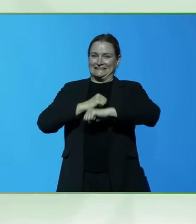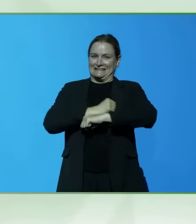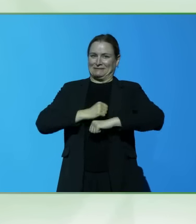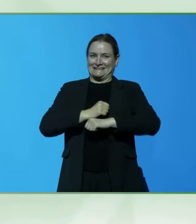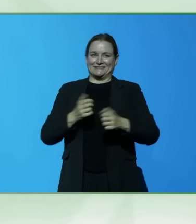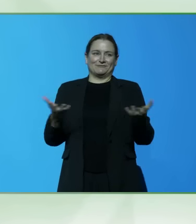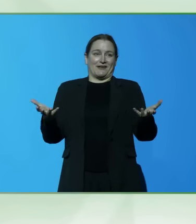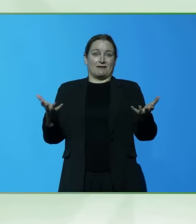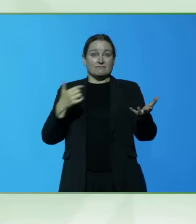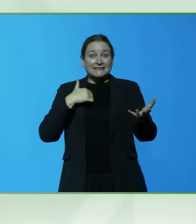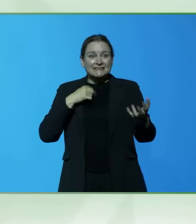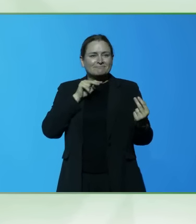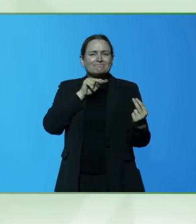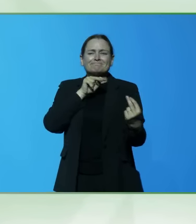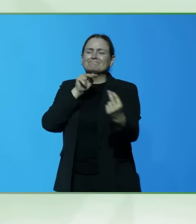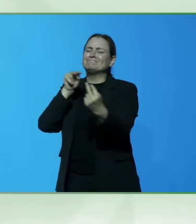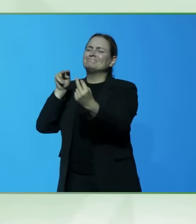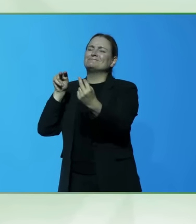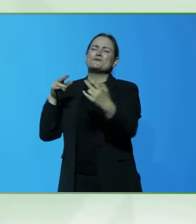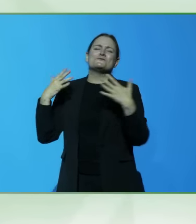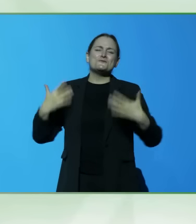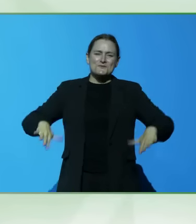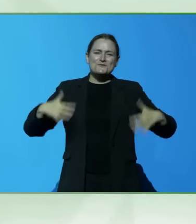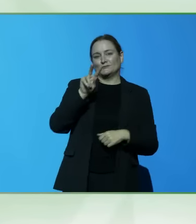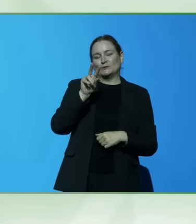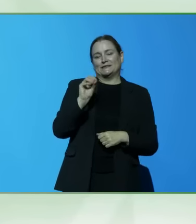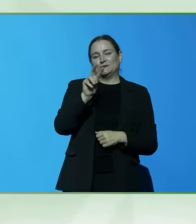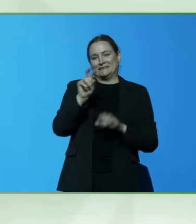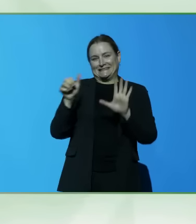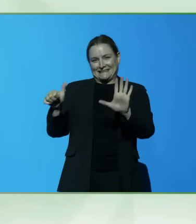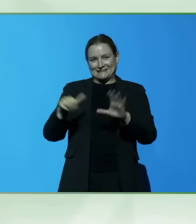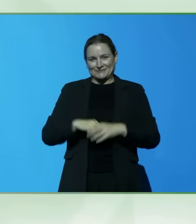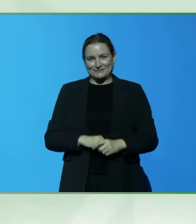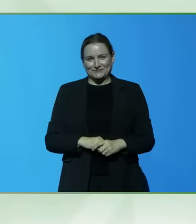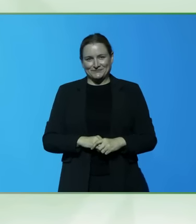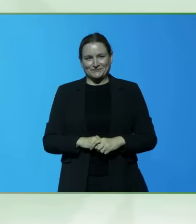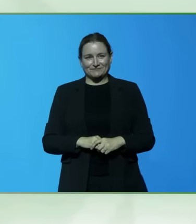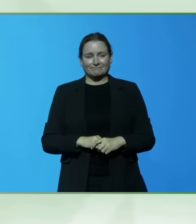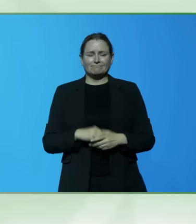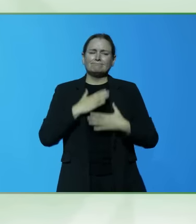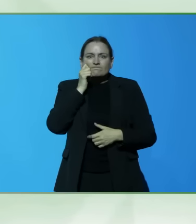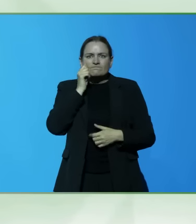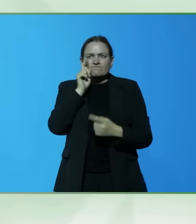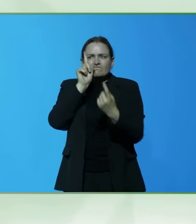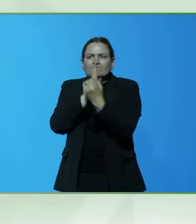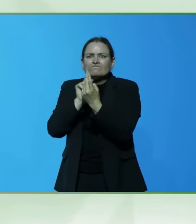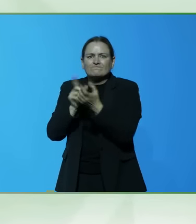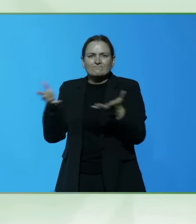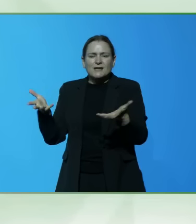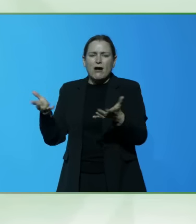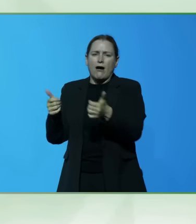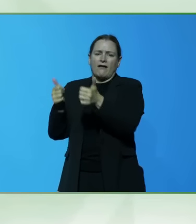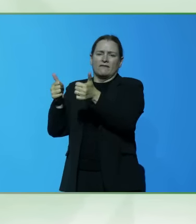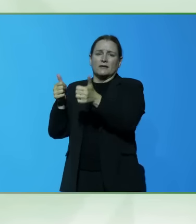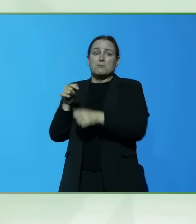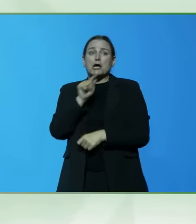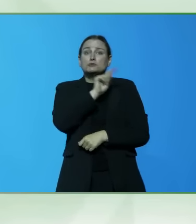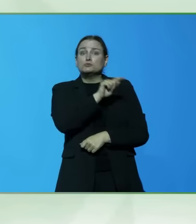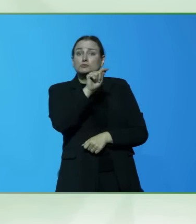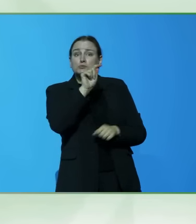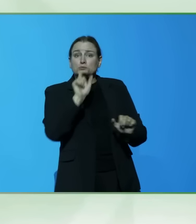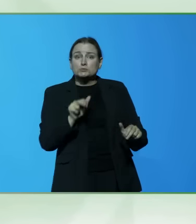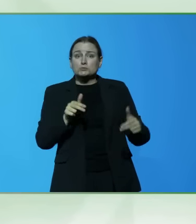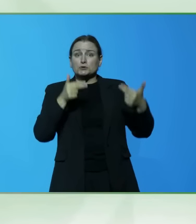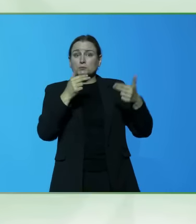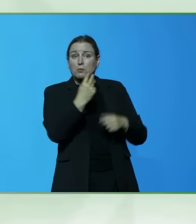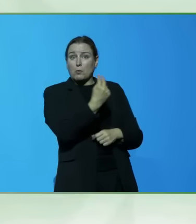you. With that, it is my great here in Vienna and to those part of